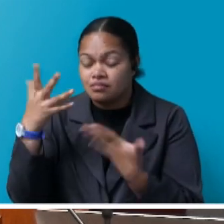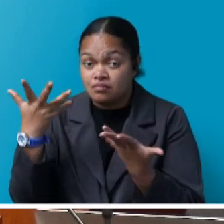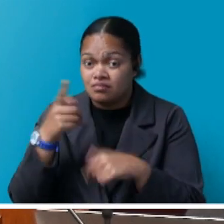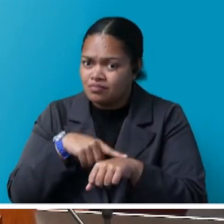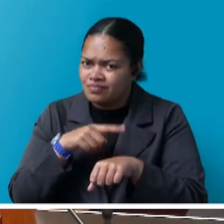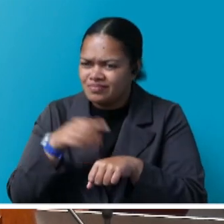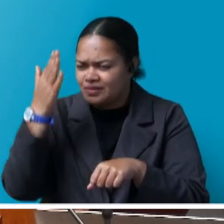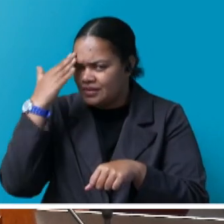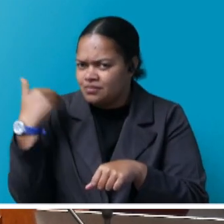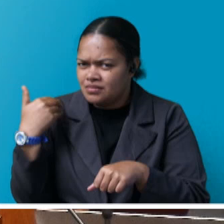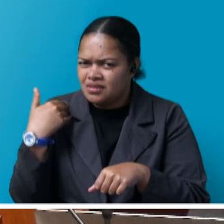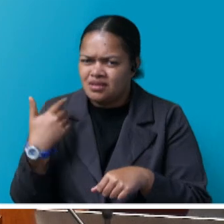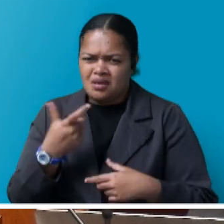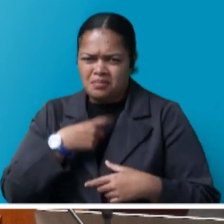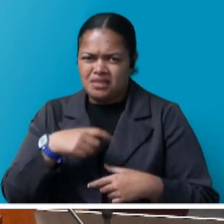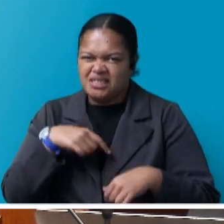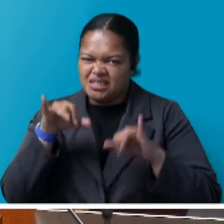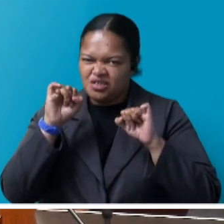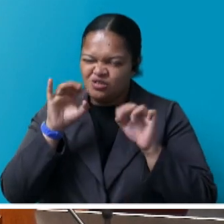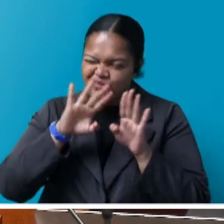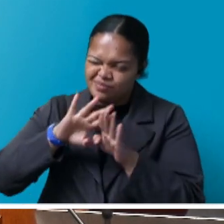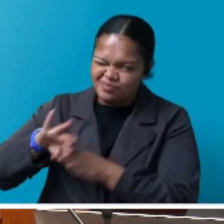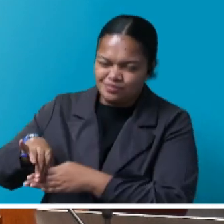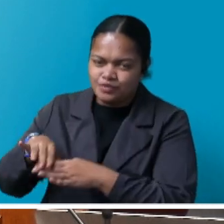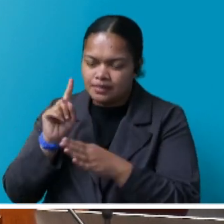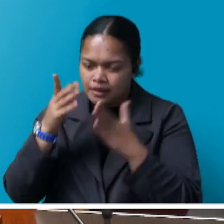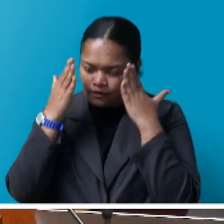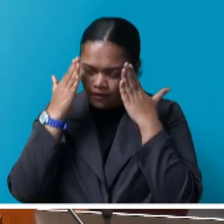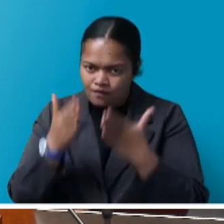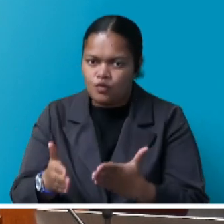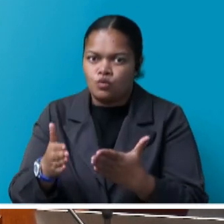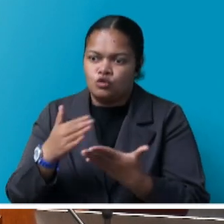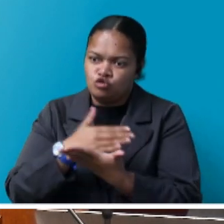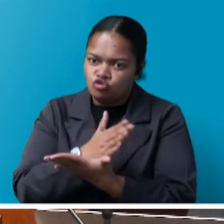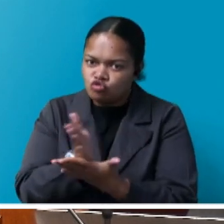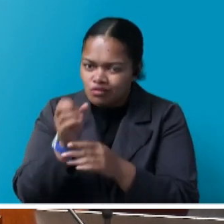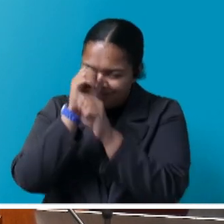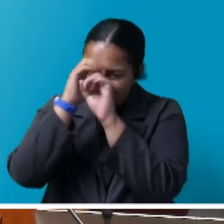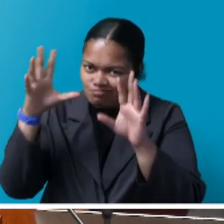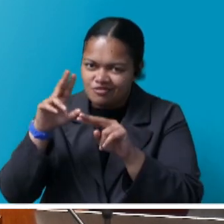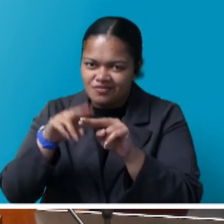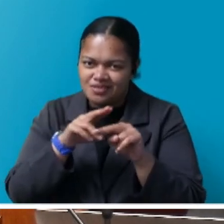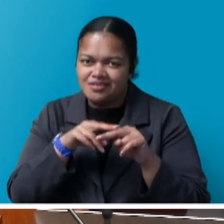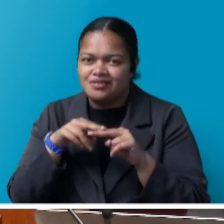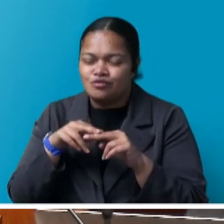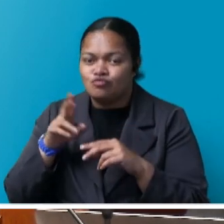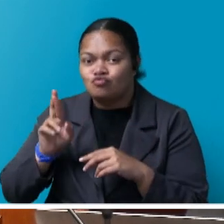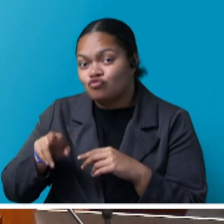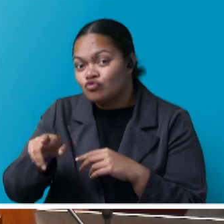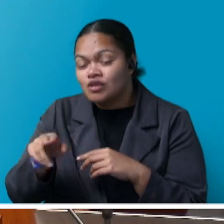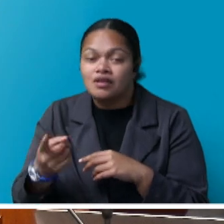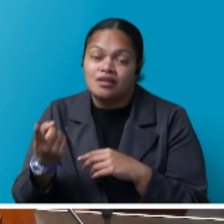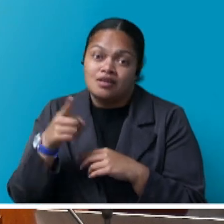set aside our differences and focus on our shared vision for Fiji. The Ministry of Rural and Maritime Development and Disaster